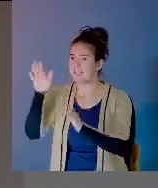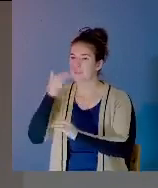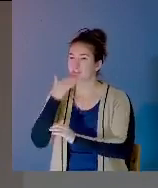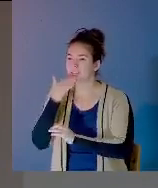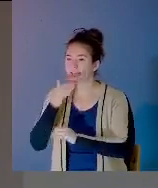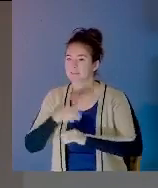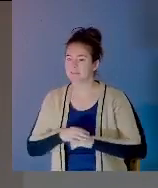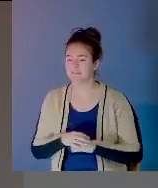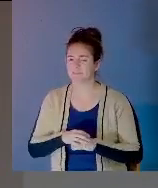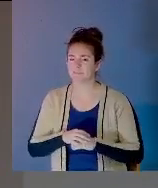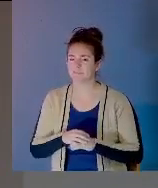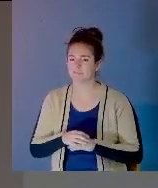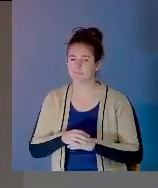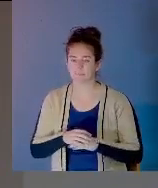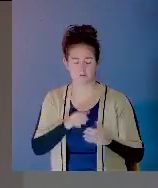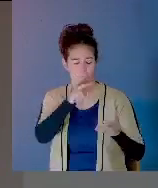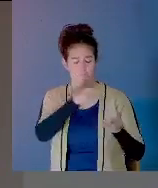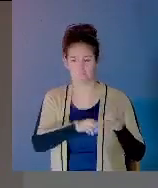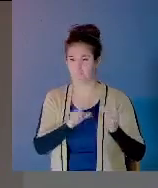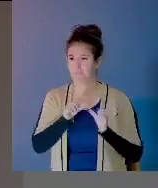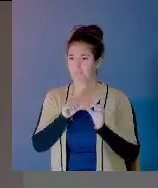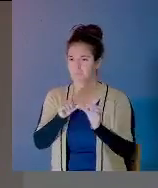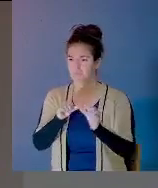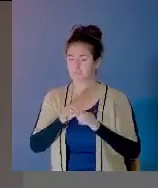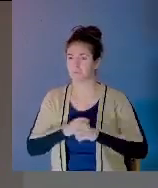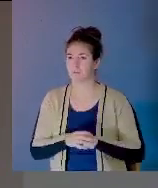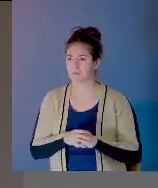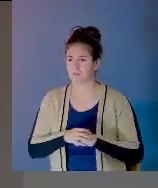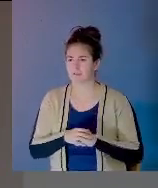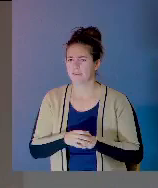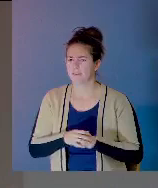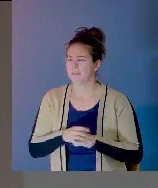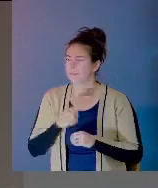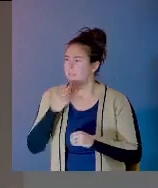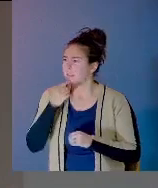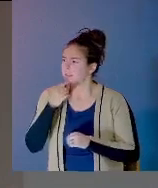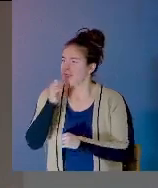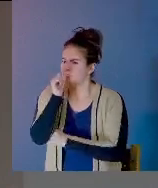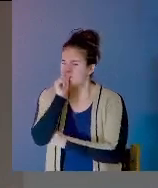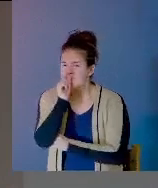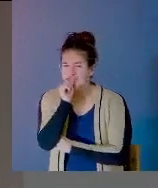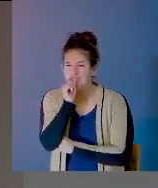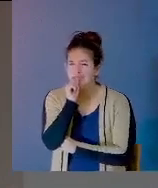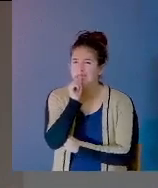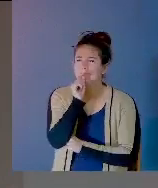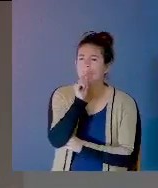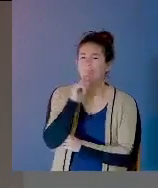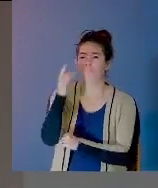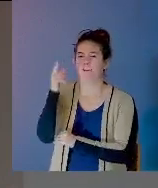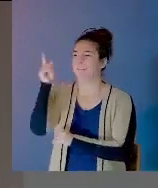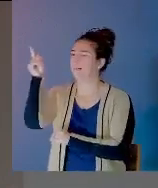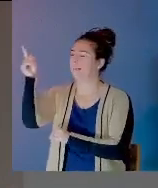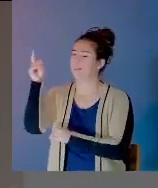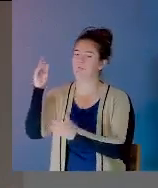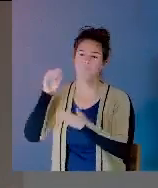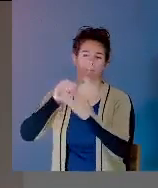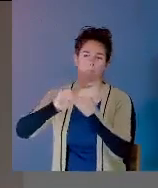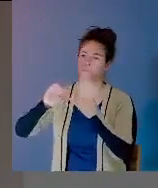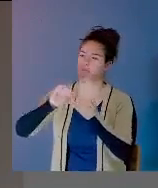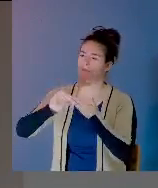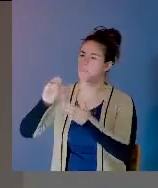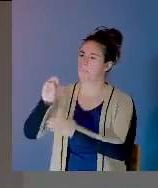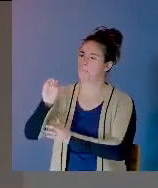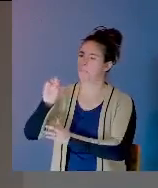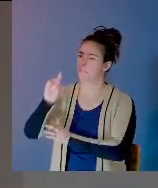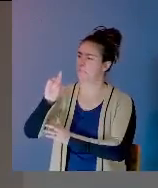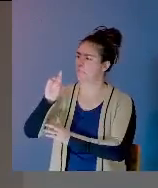mercy endureth forever." Man, he's a merciful God. Man, as he